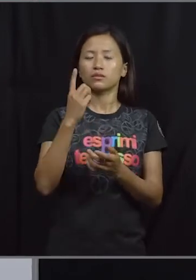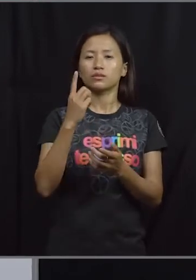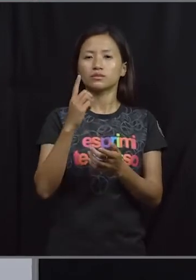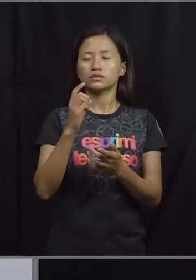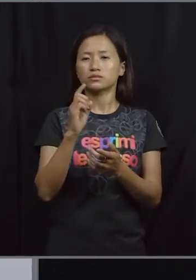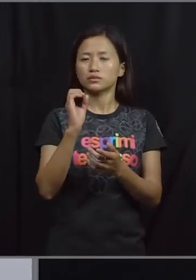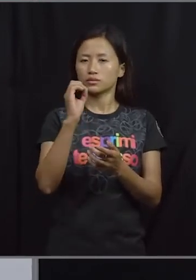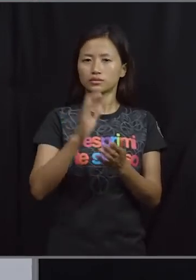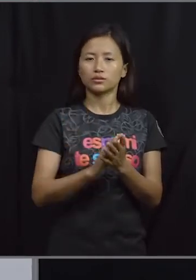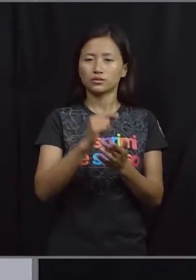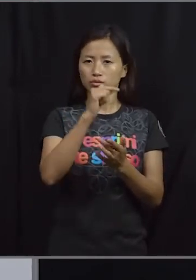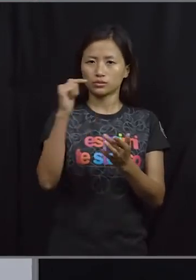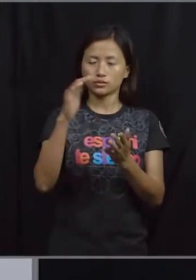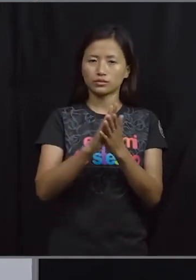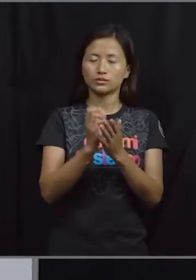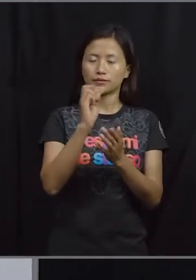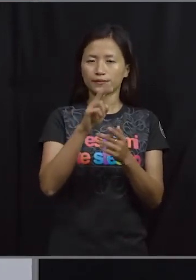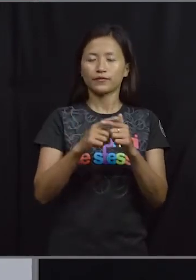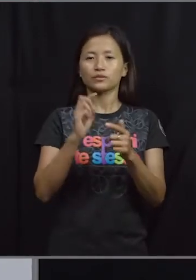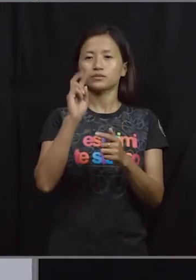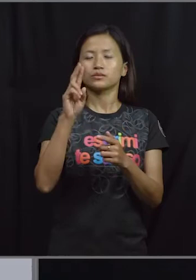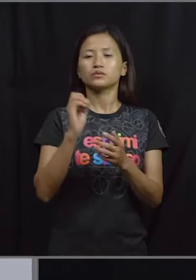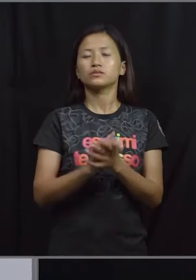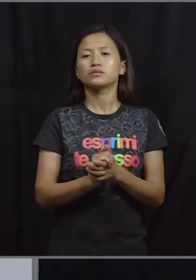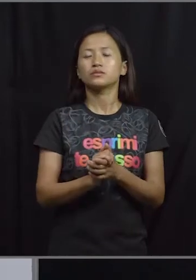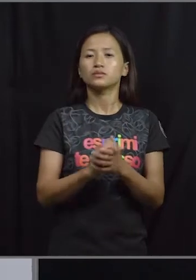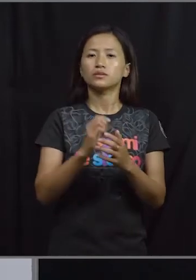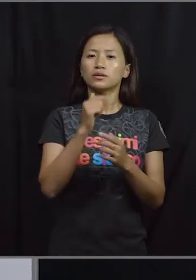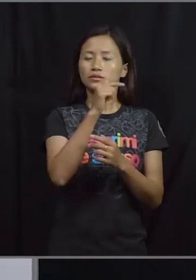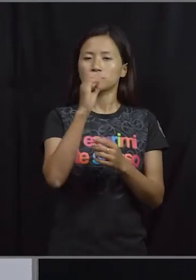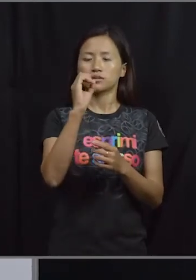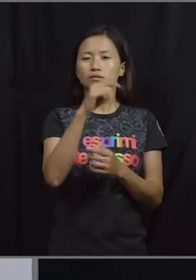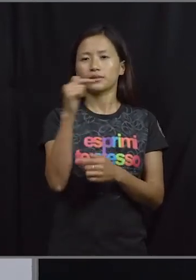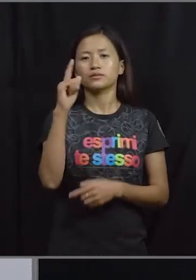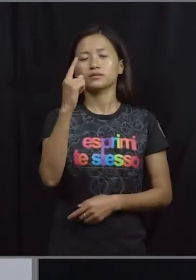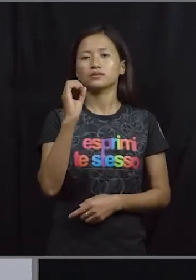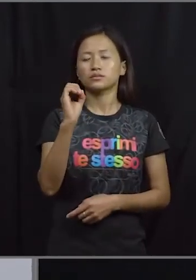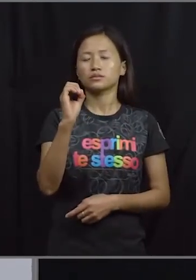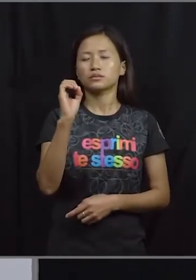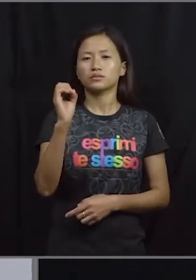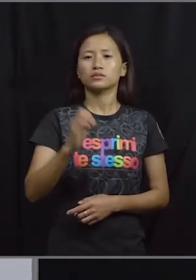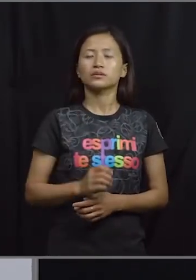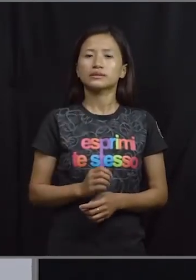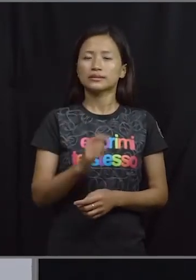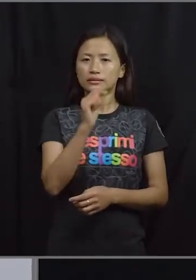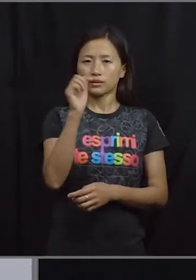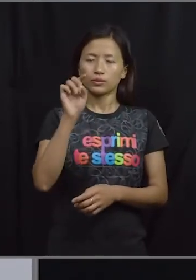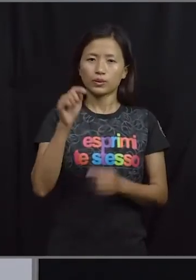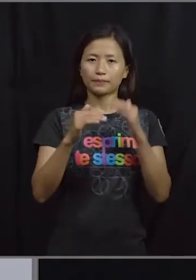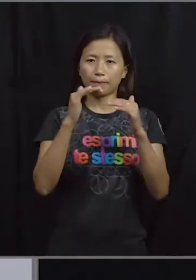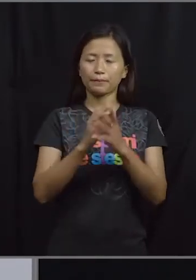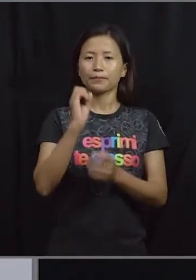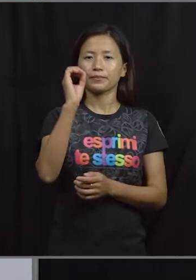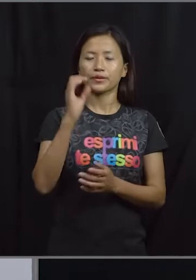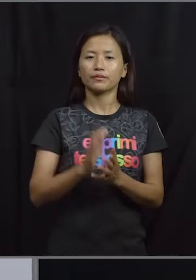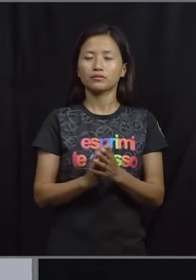0, cross multiply 0 minus 0, 0 minus 0, that is 0, right. Okay. Now for